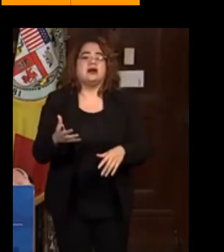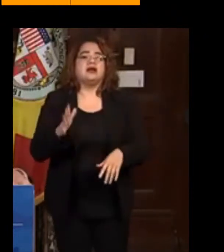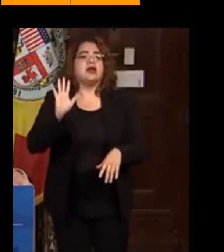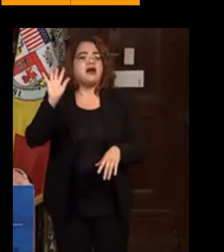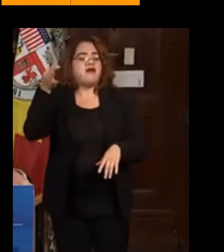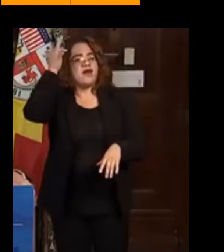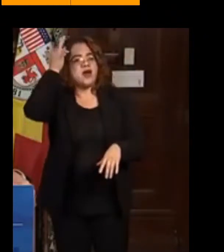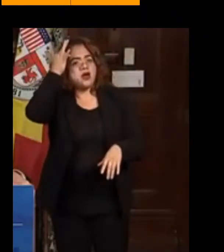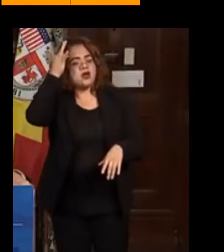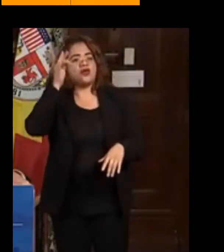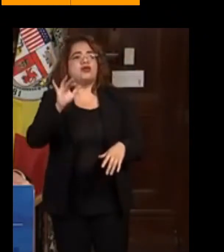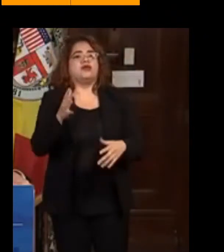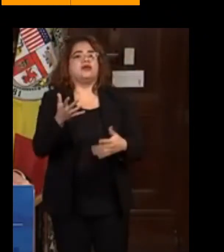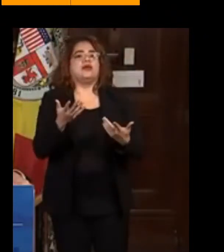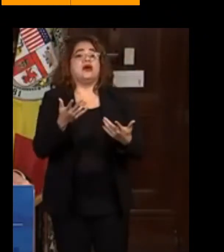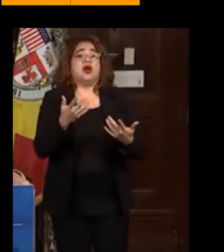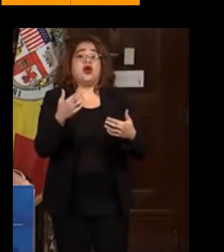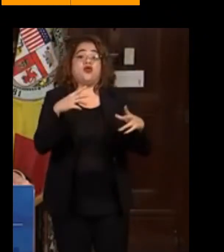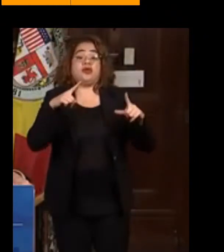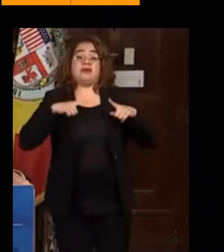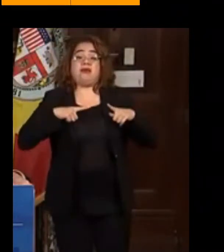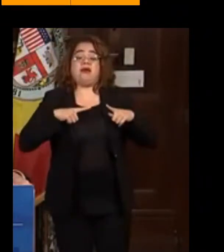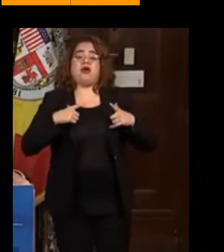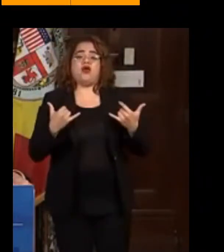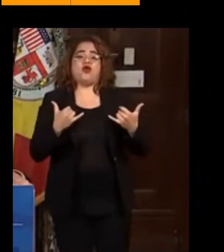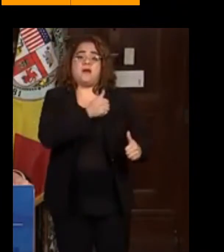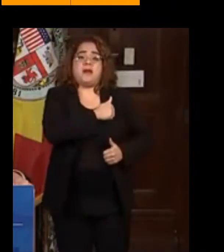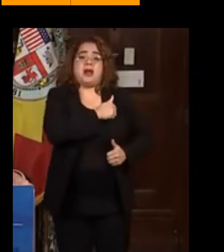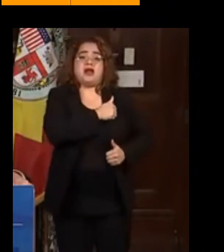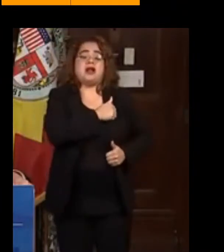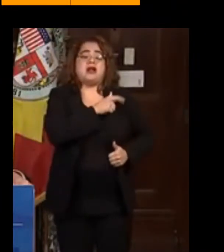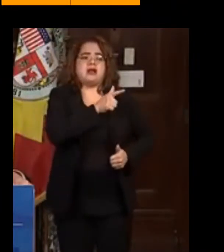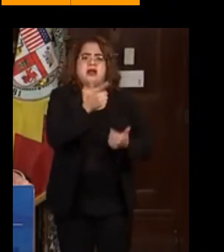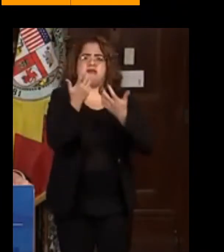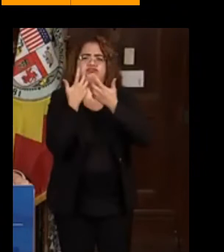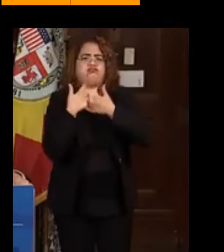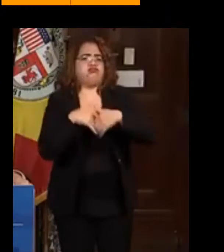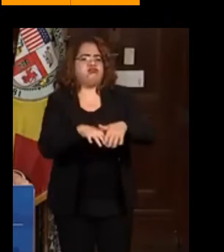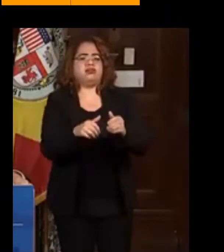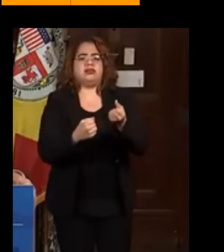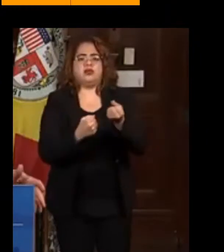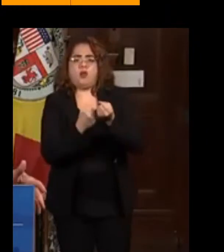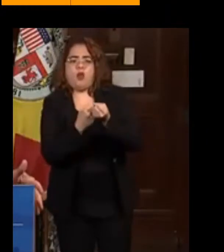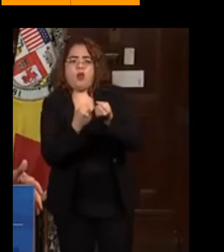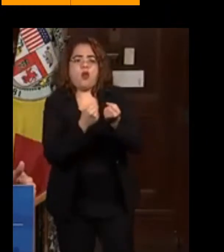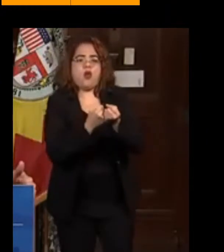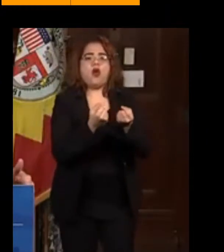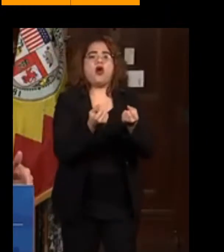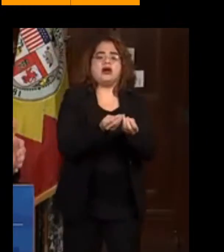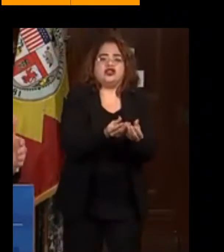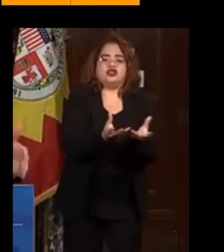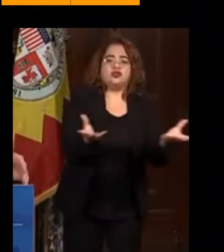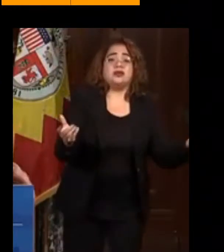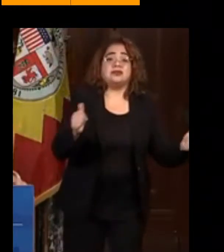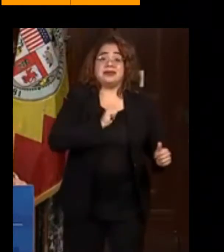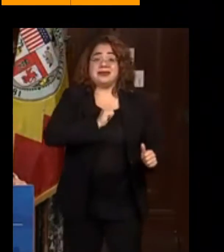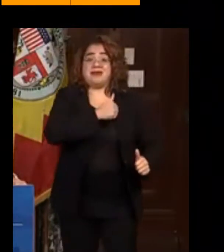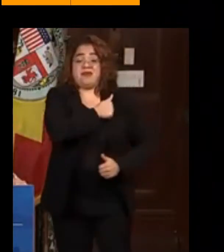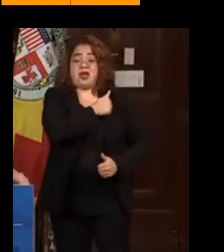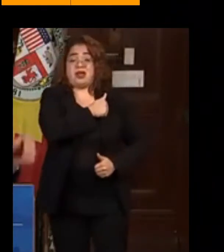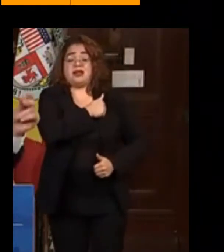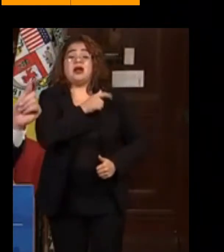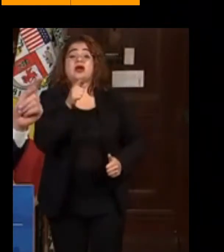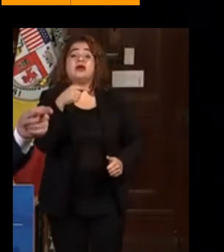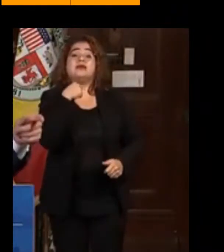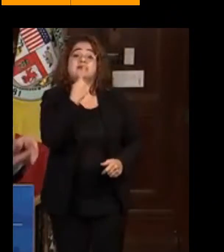that retired and current military folks are overseeing, and I have a lot of faith in. I've been in the military. I know you tell people the